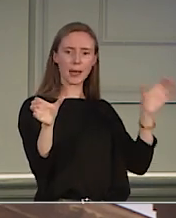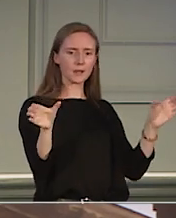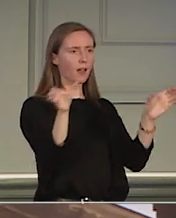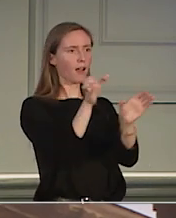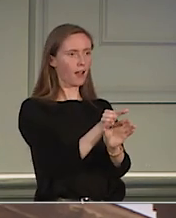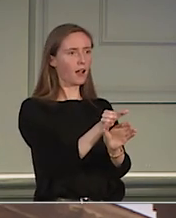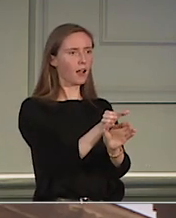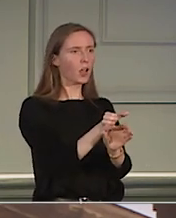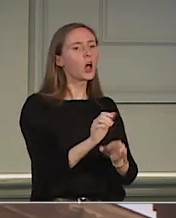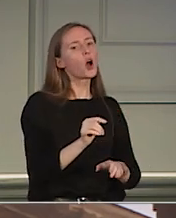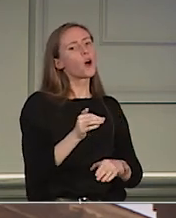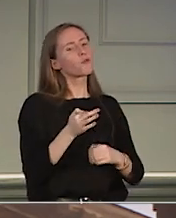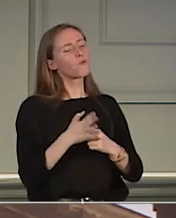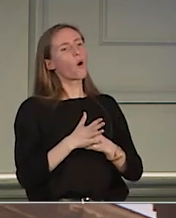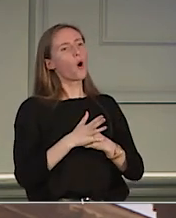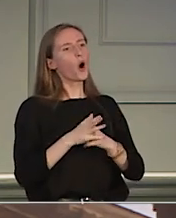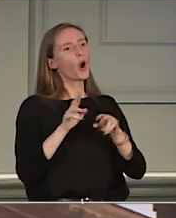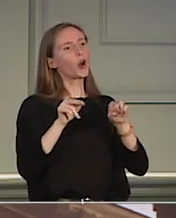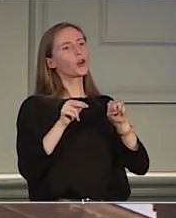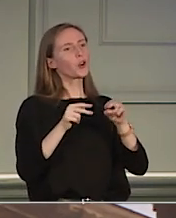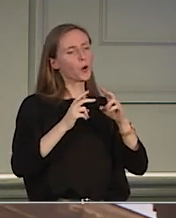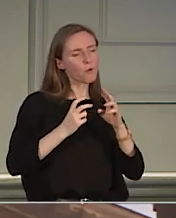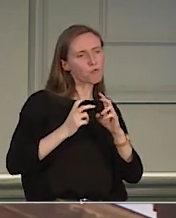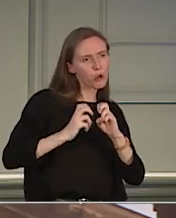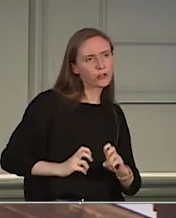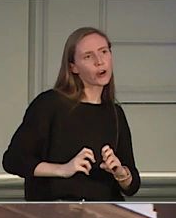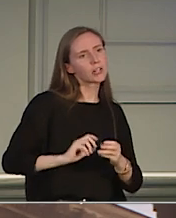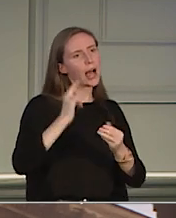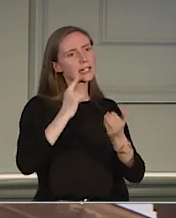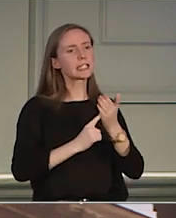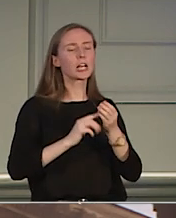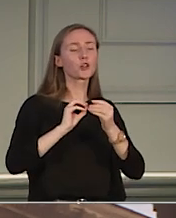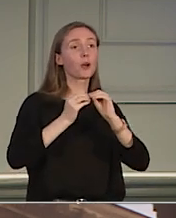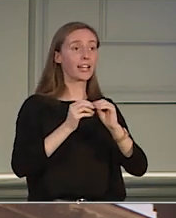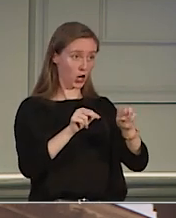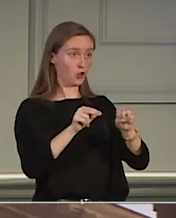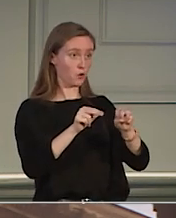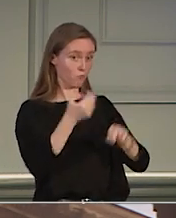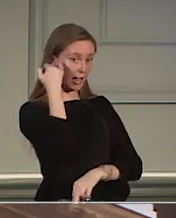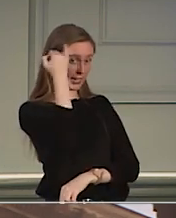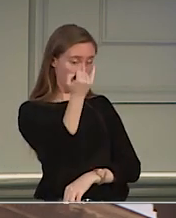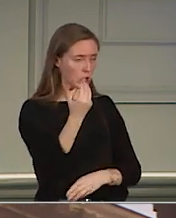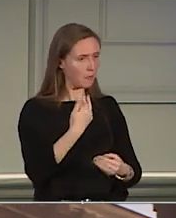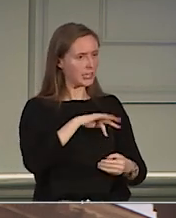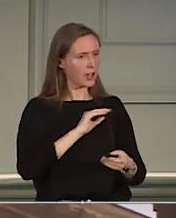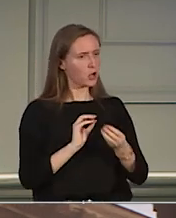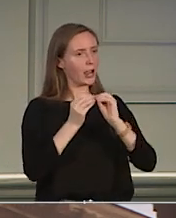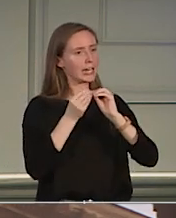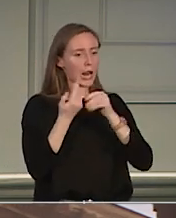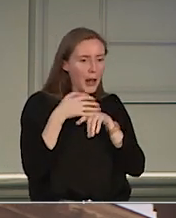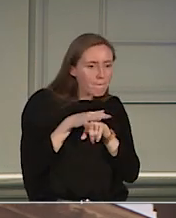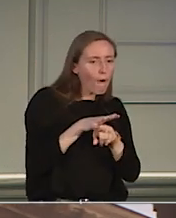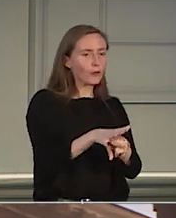of extensive research, I developed my Capstone with the goal of creating an original concept, so I created an immersive and